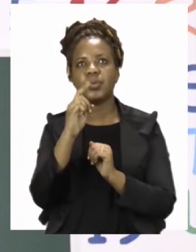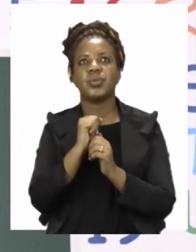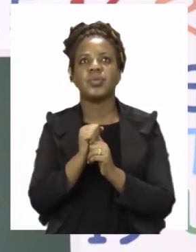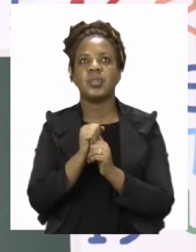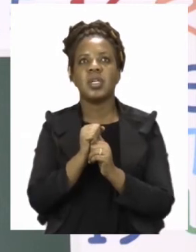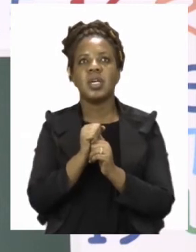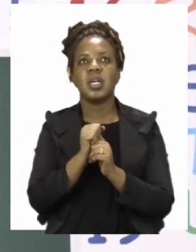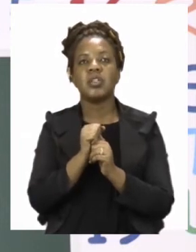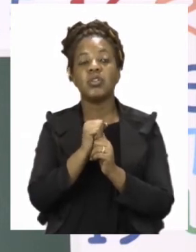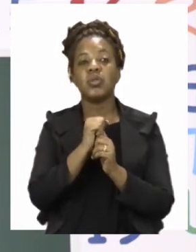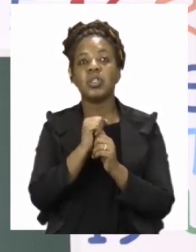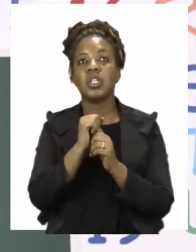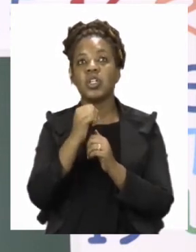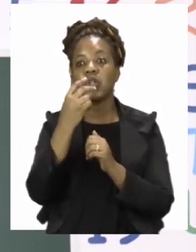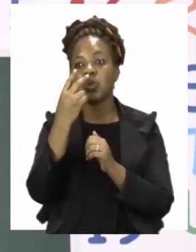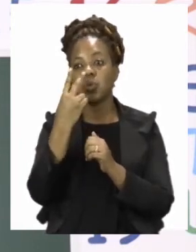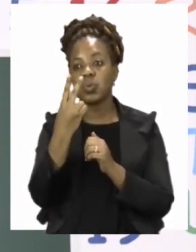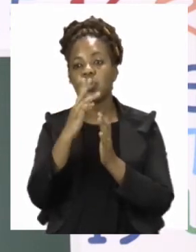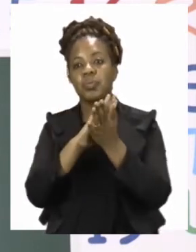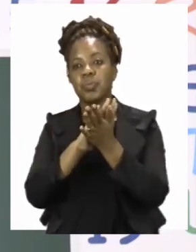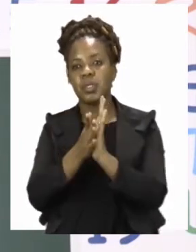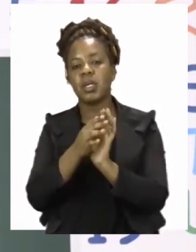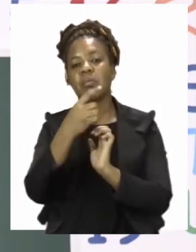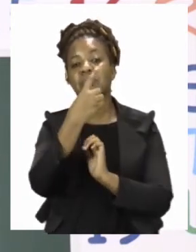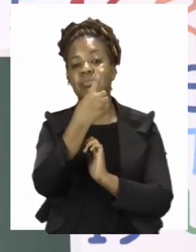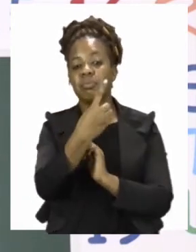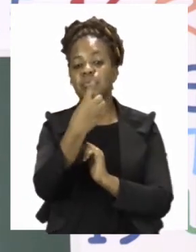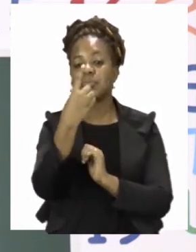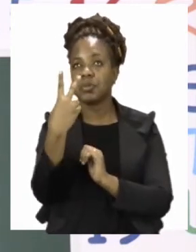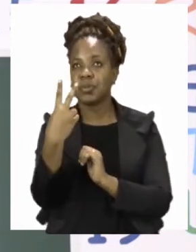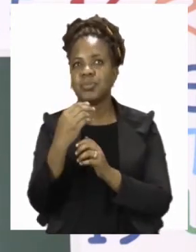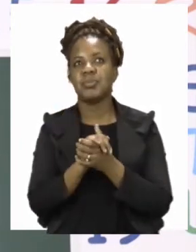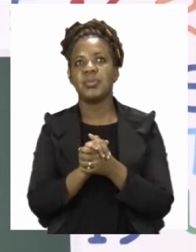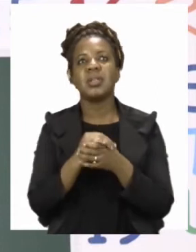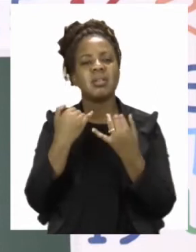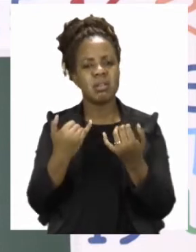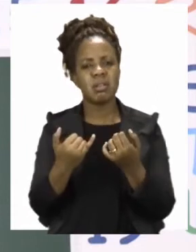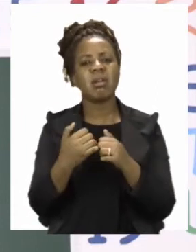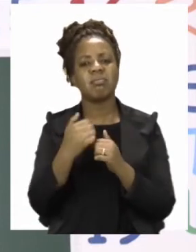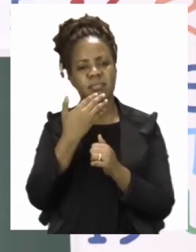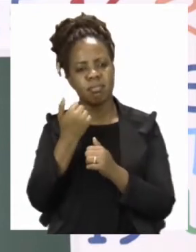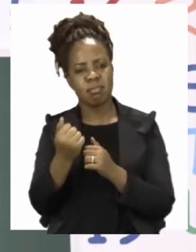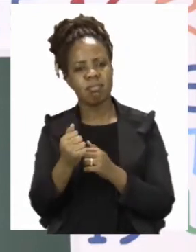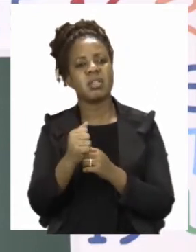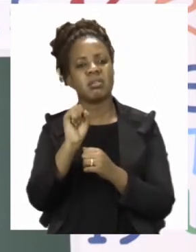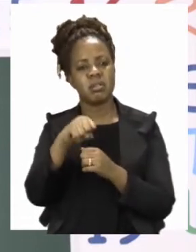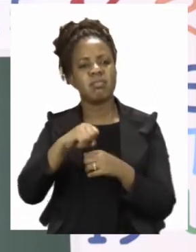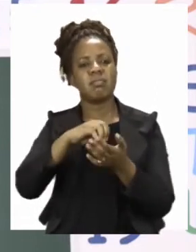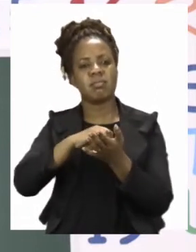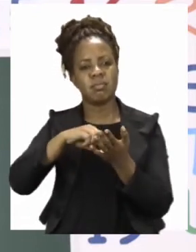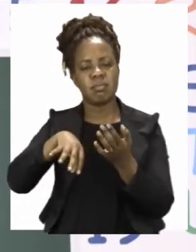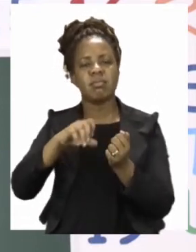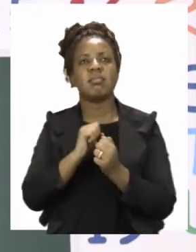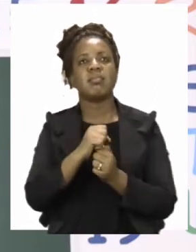have our units. So that is the first thing you need to do. You need to make sure that you know where